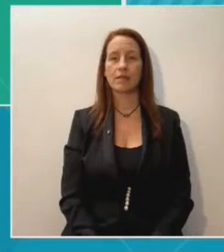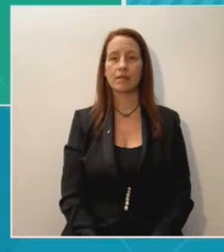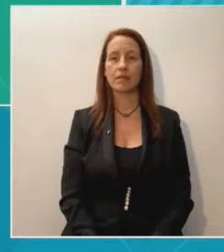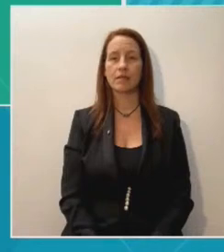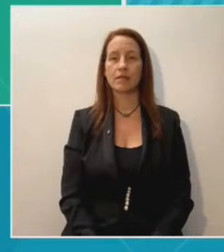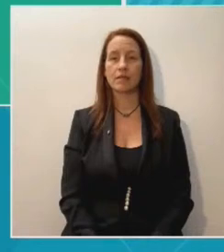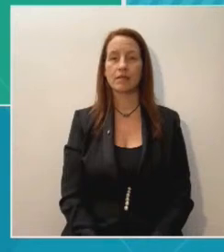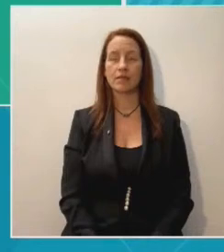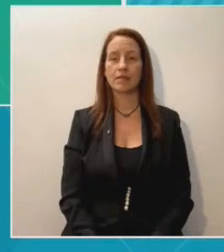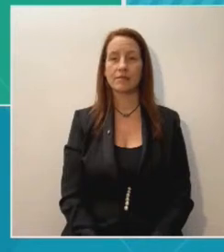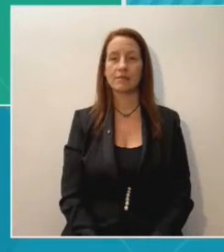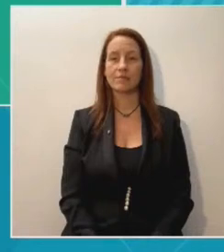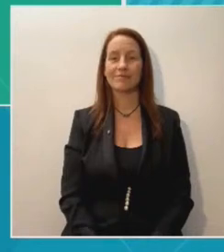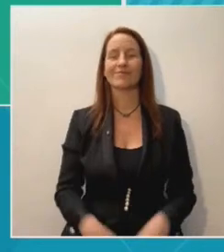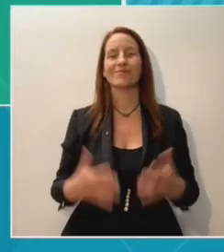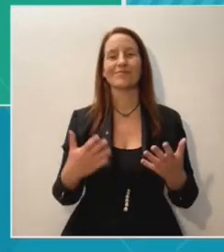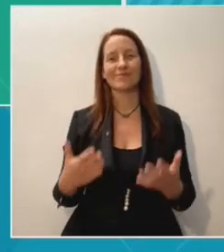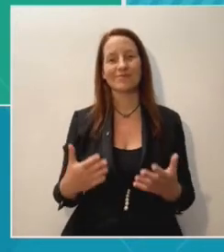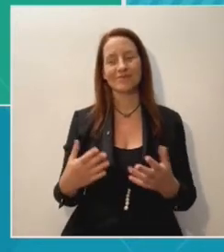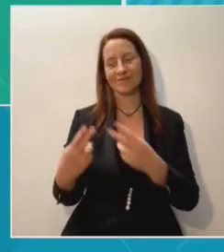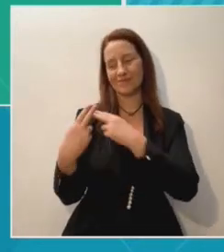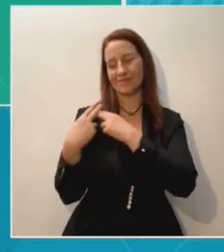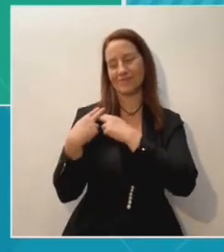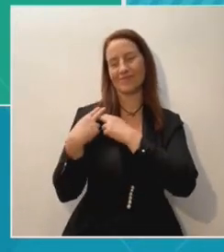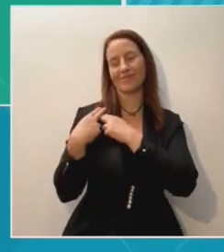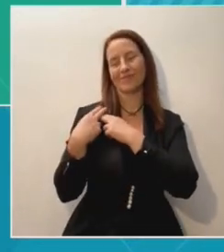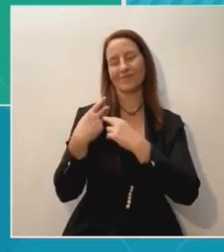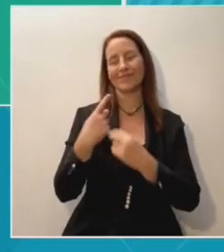It's now my duty to draw the ceremony to a close.